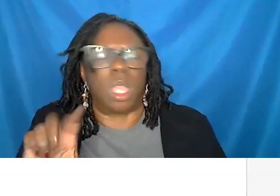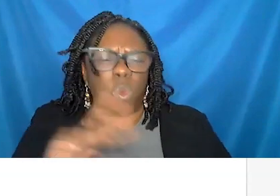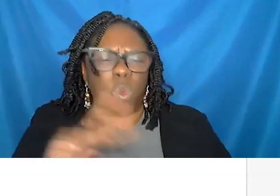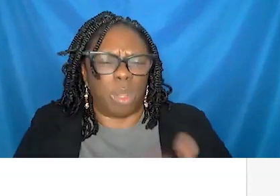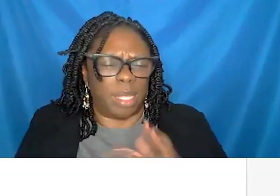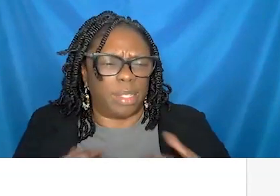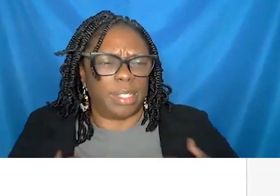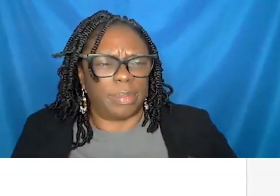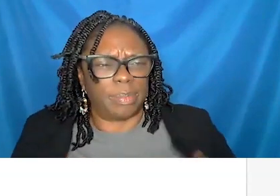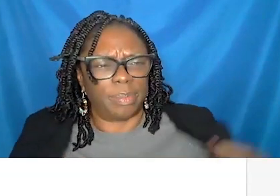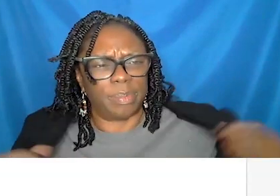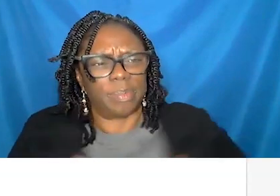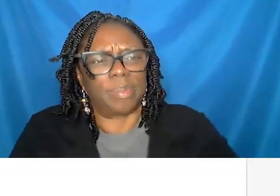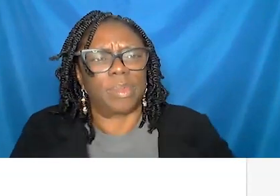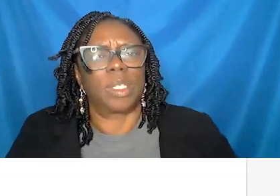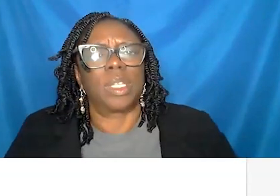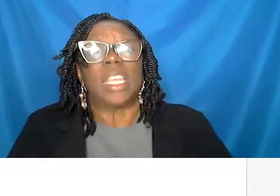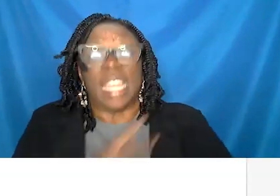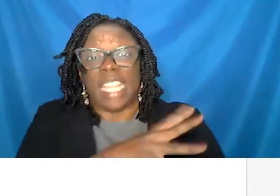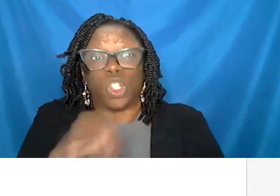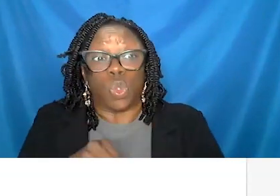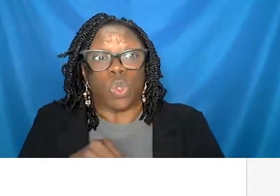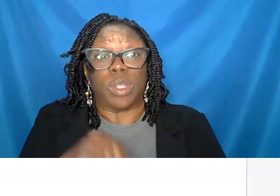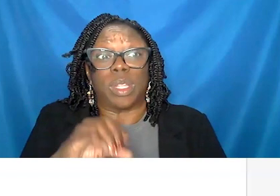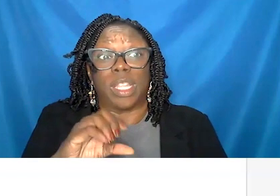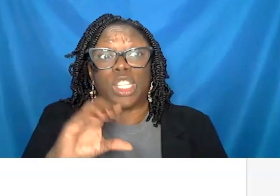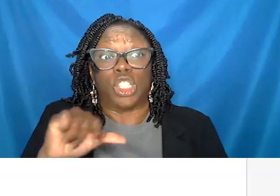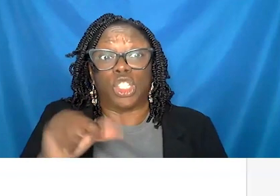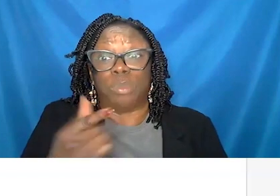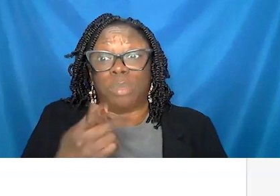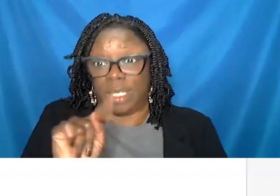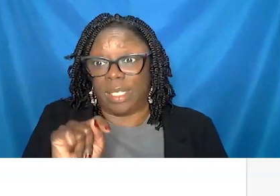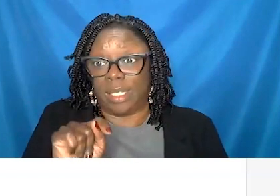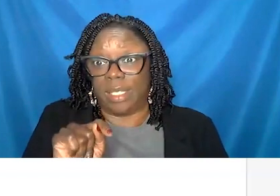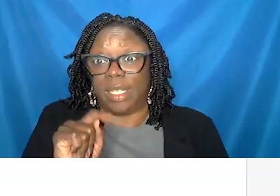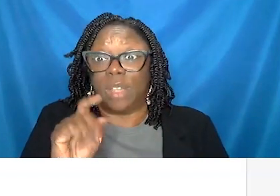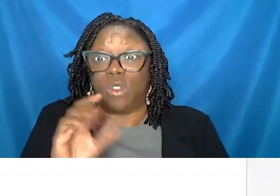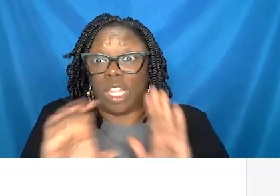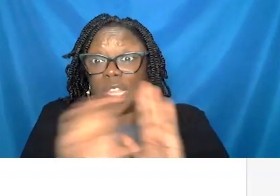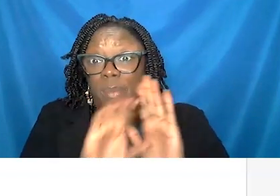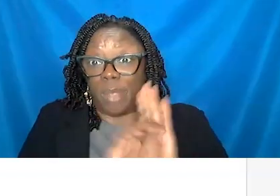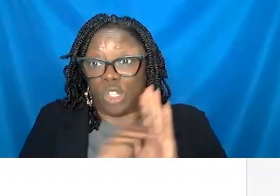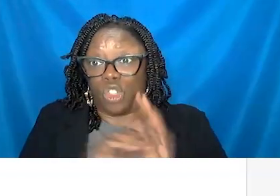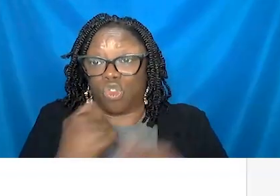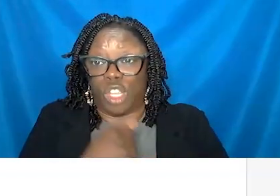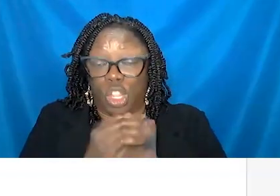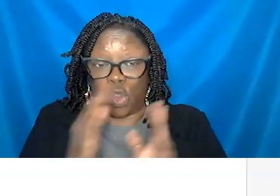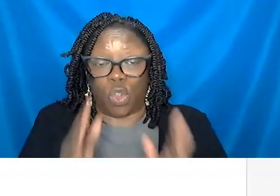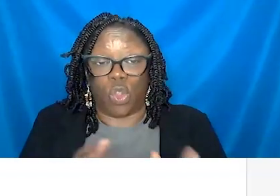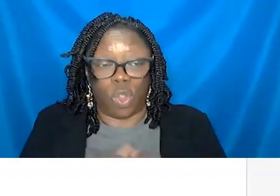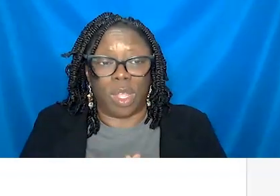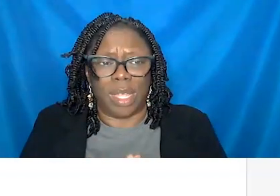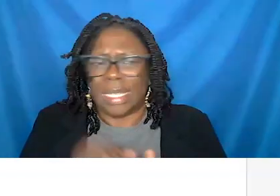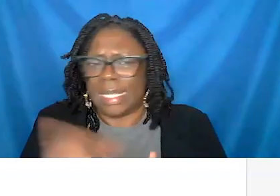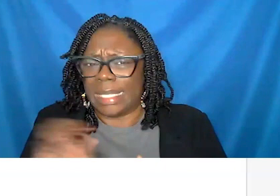way of, it's built into GPT-4. So I know that Bing image creator is part of that as well. So it's the same model, just in